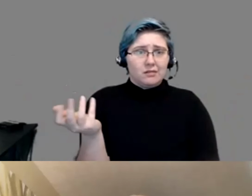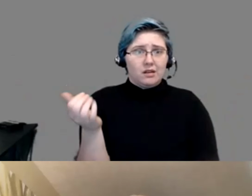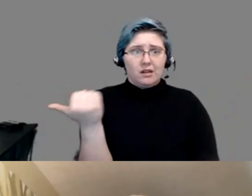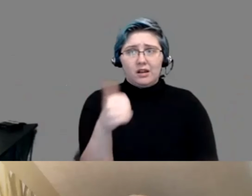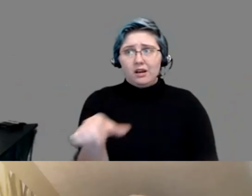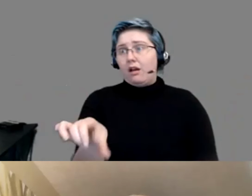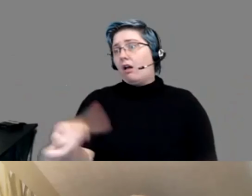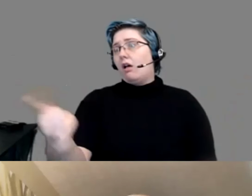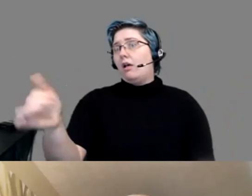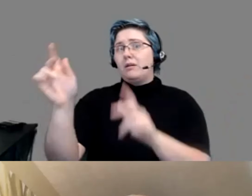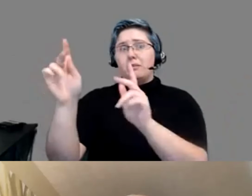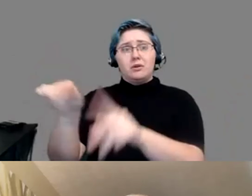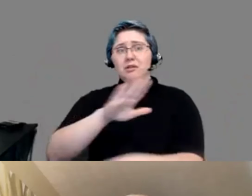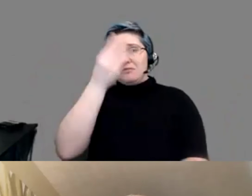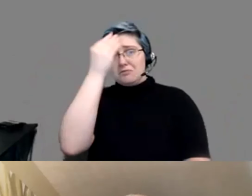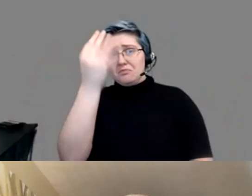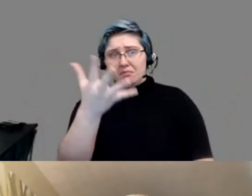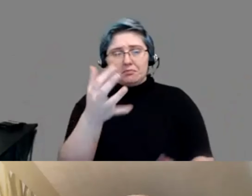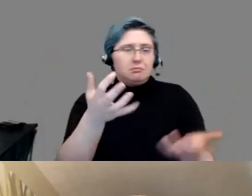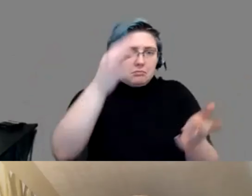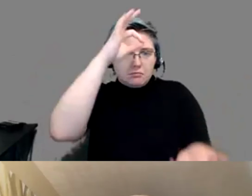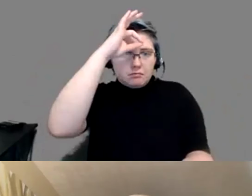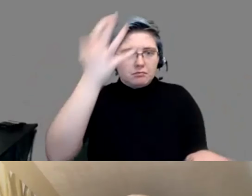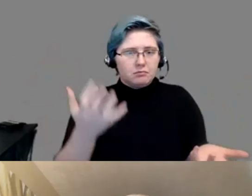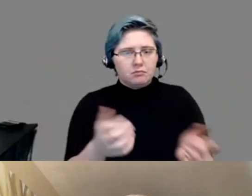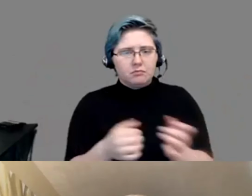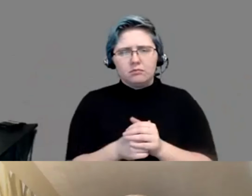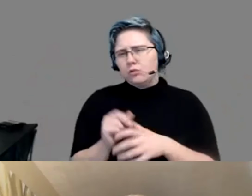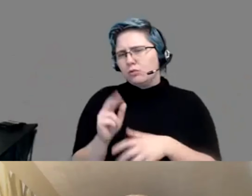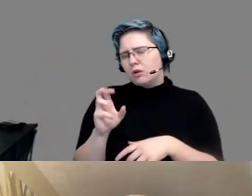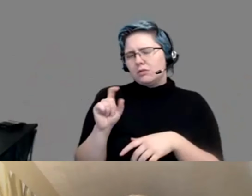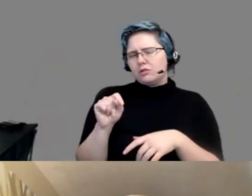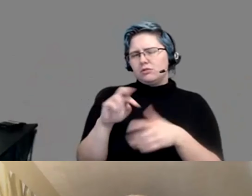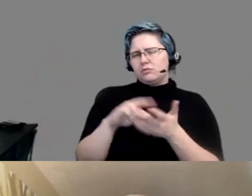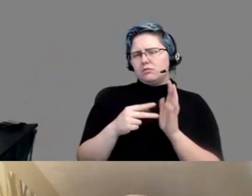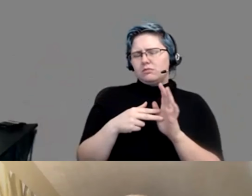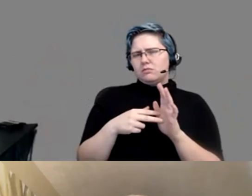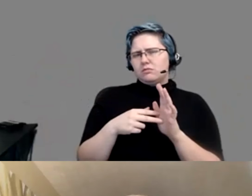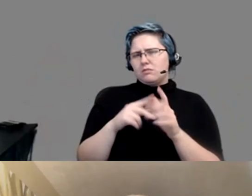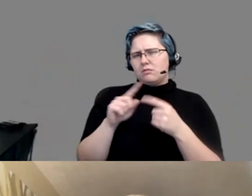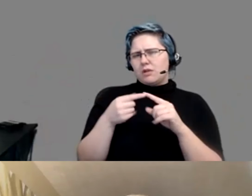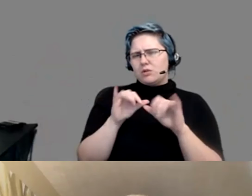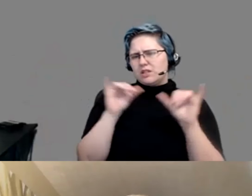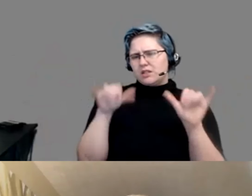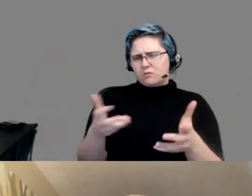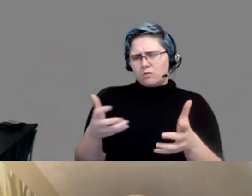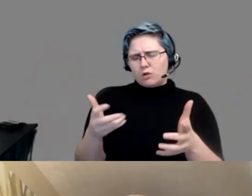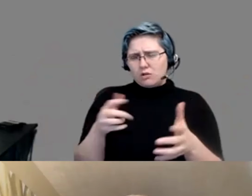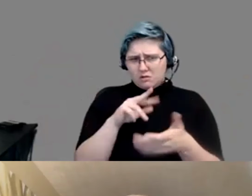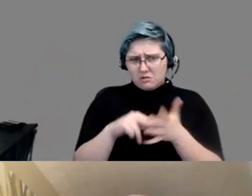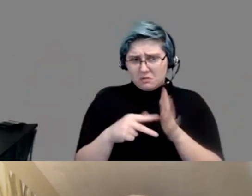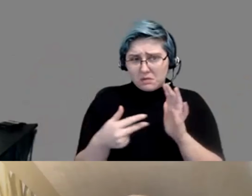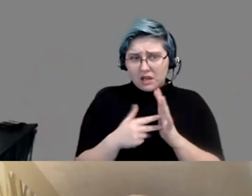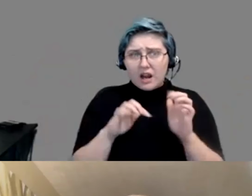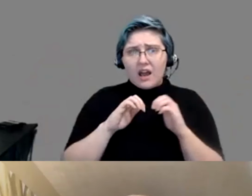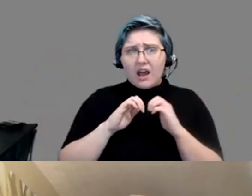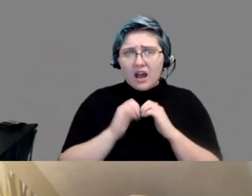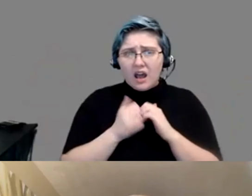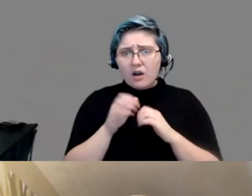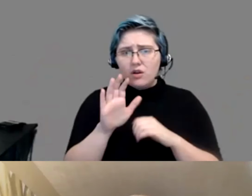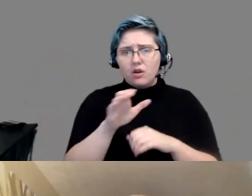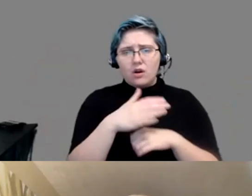someone hasn't told you. So, Robert, when you say systems, are you talking about, the way that your county